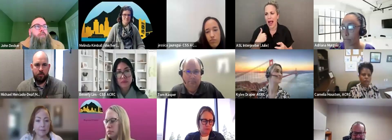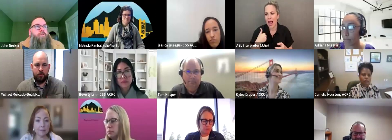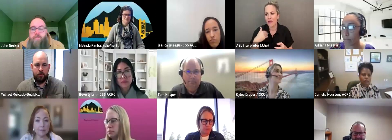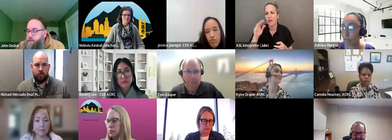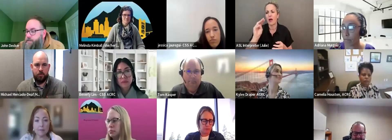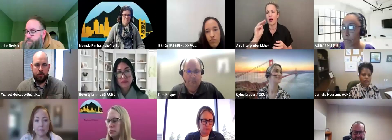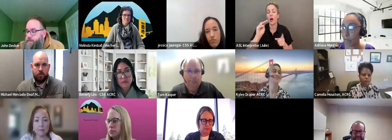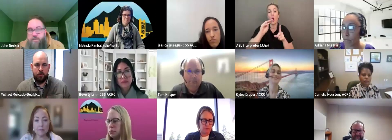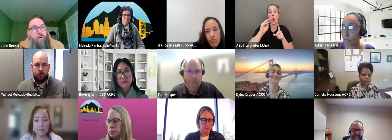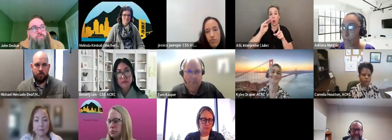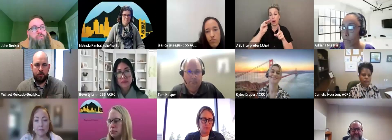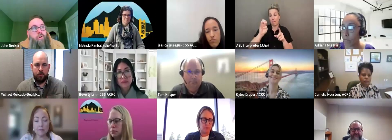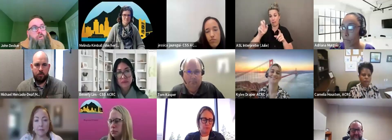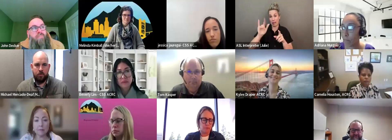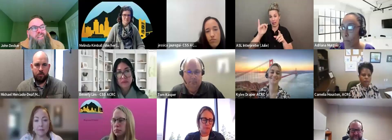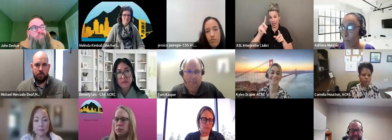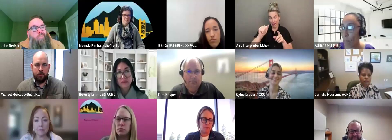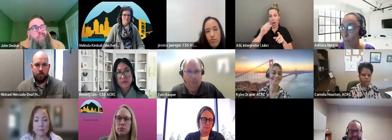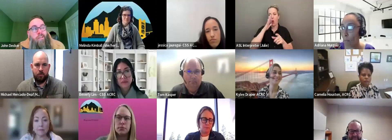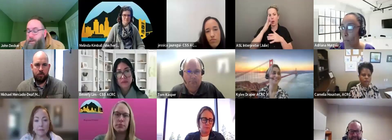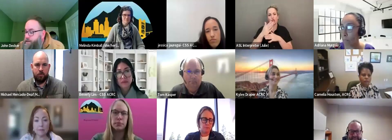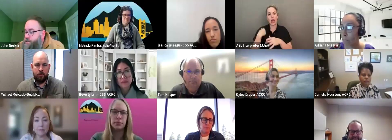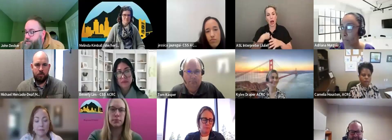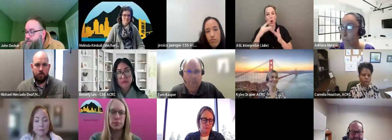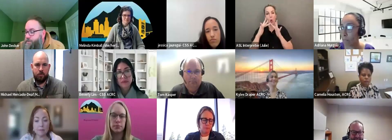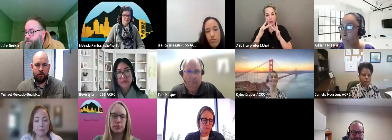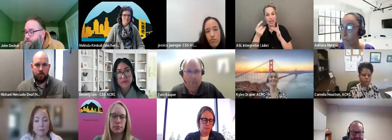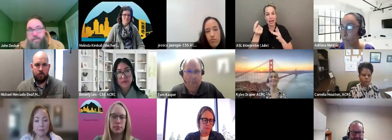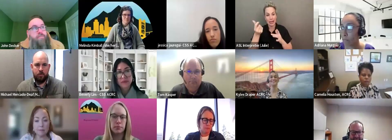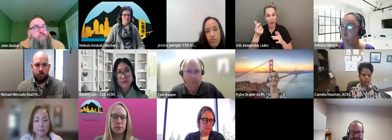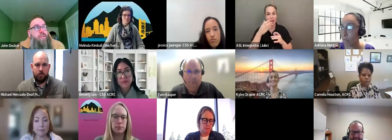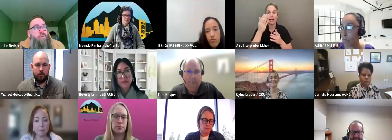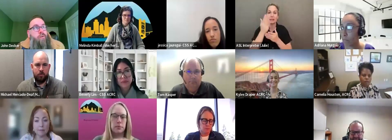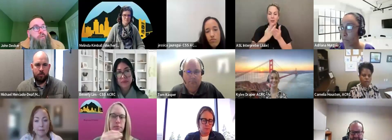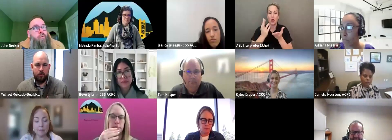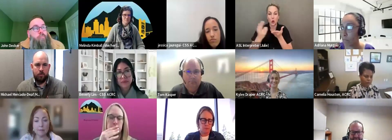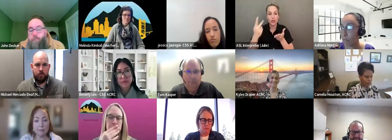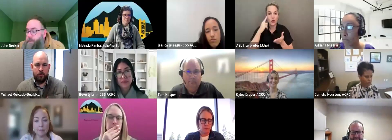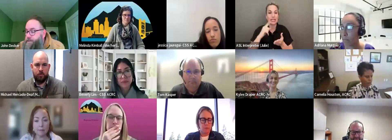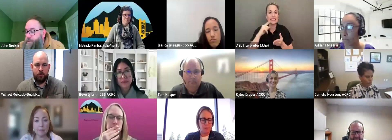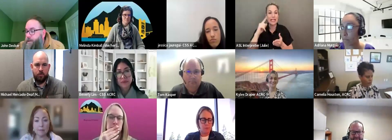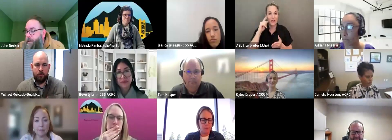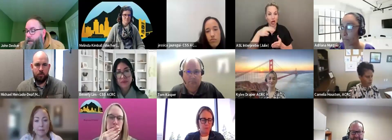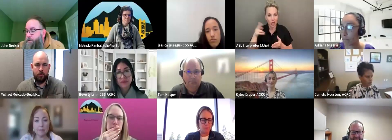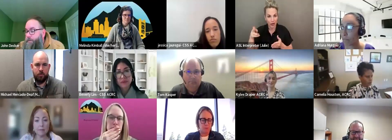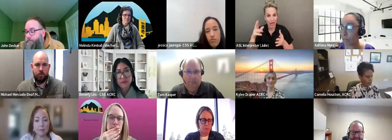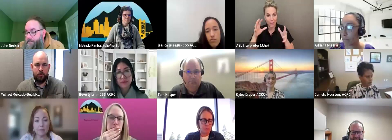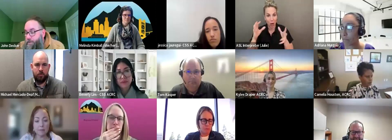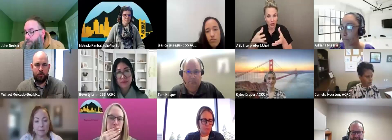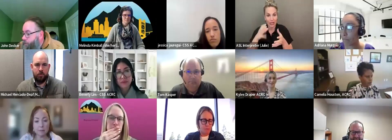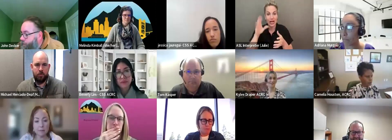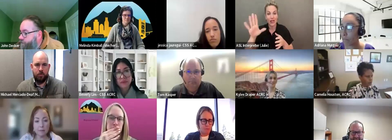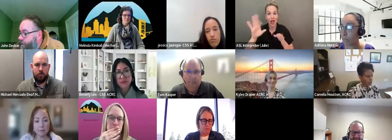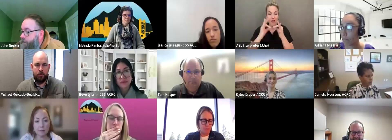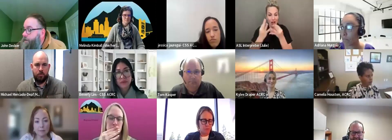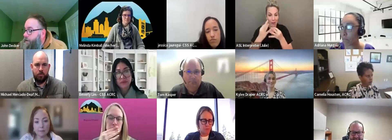talk when she does this, we'll also share our website a little bit and share some of the resources for the deaf and hard of hearing population and their families